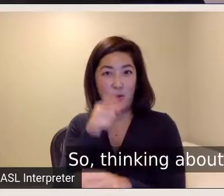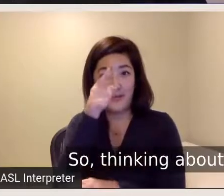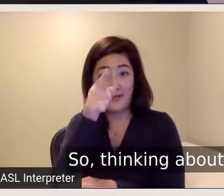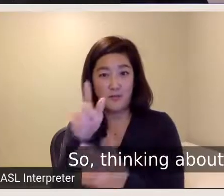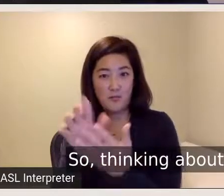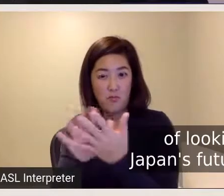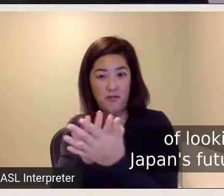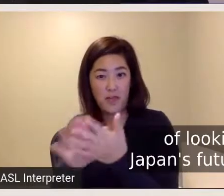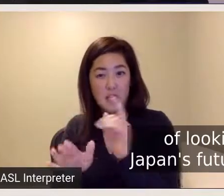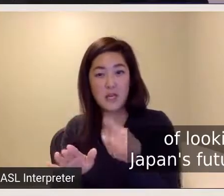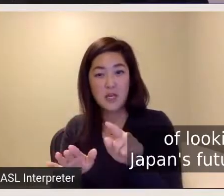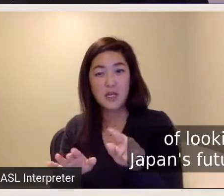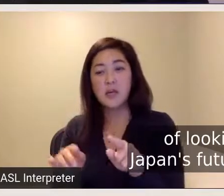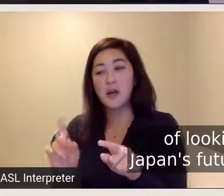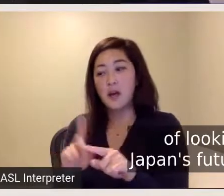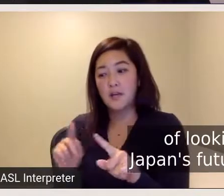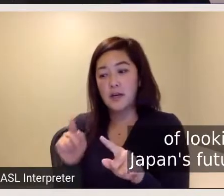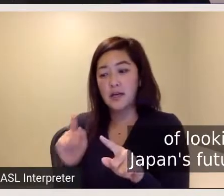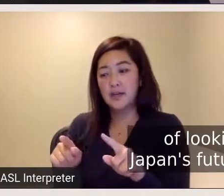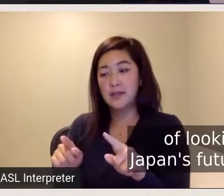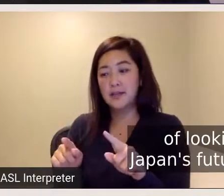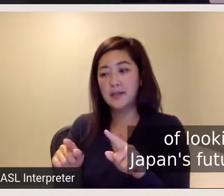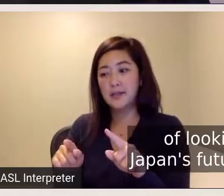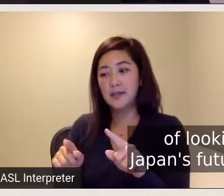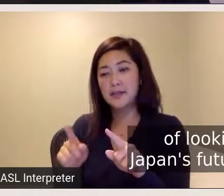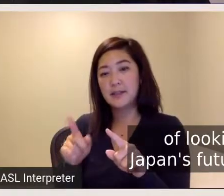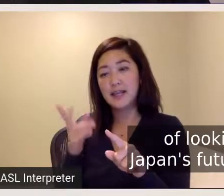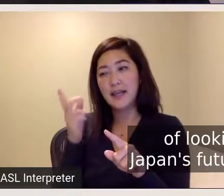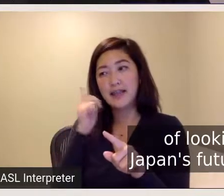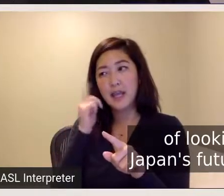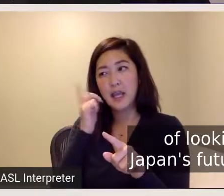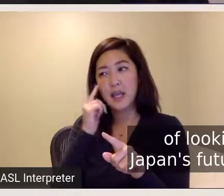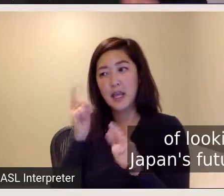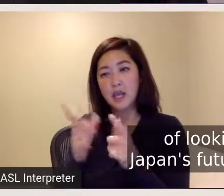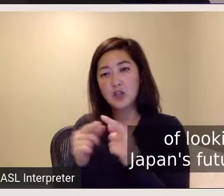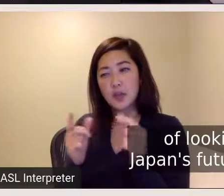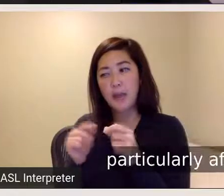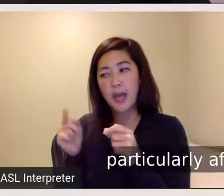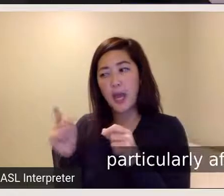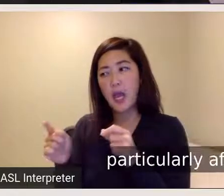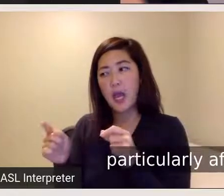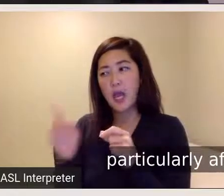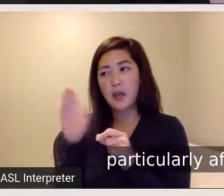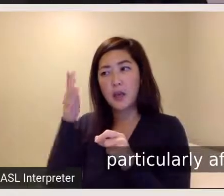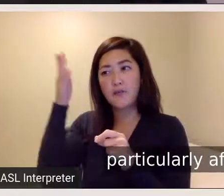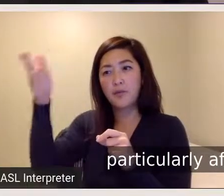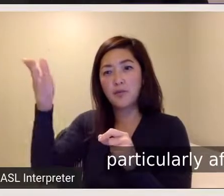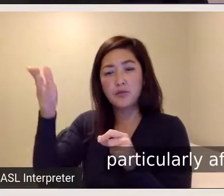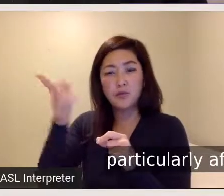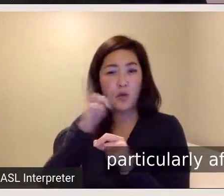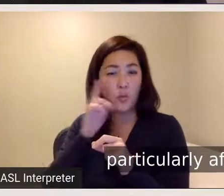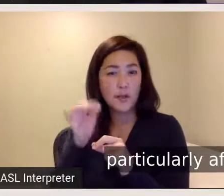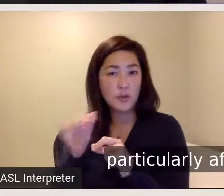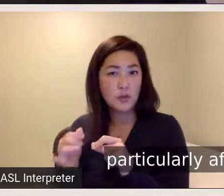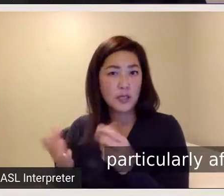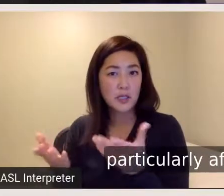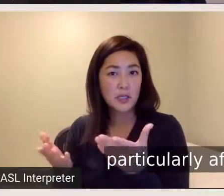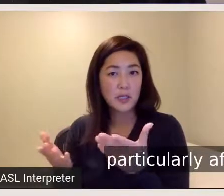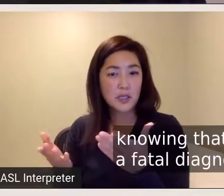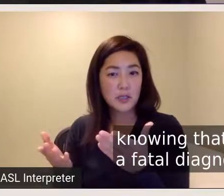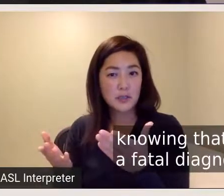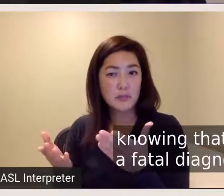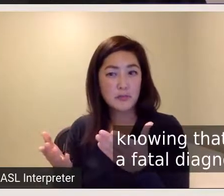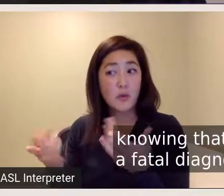sort of trajectory of looking at what Japan's future might hold, particularly after his